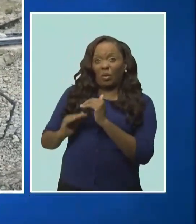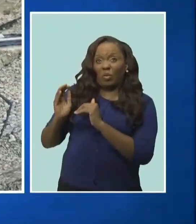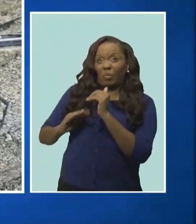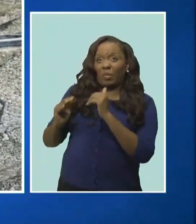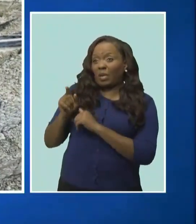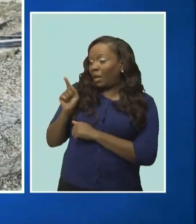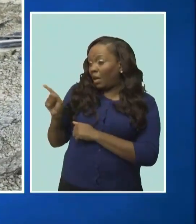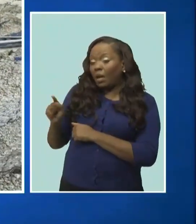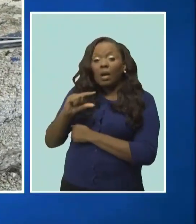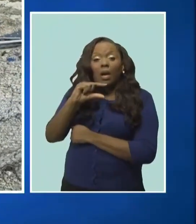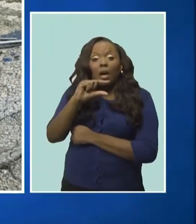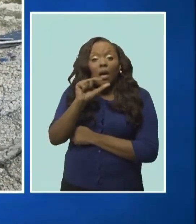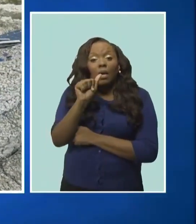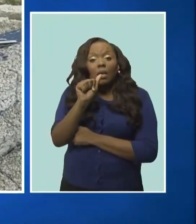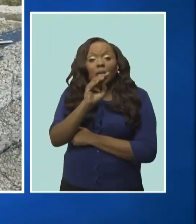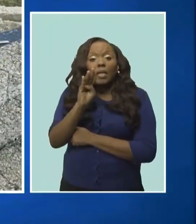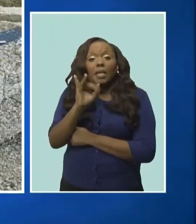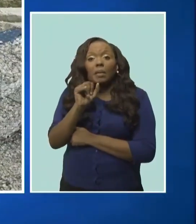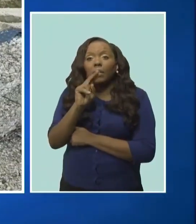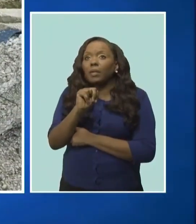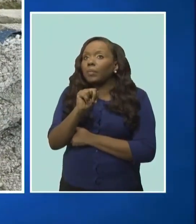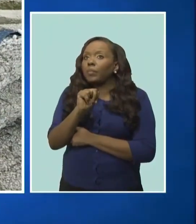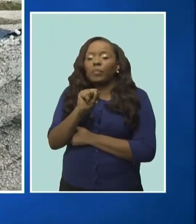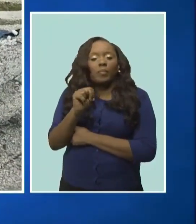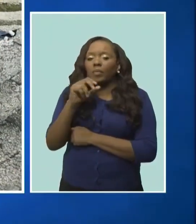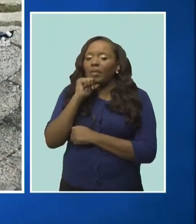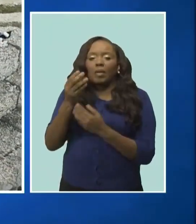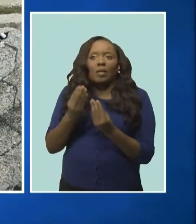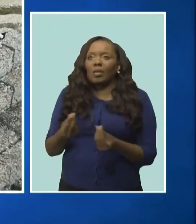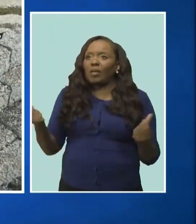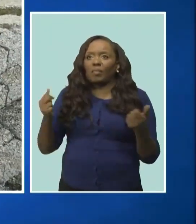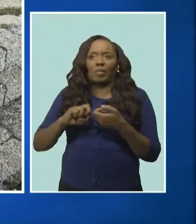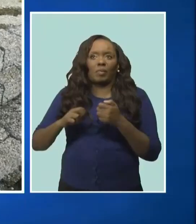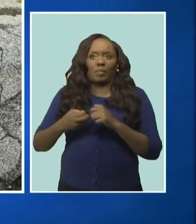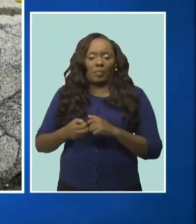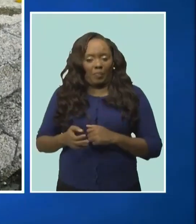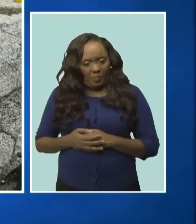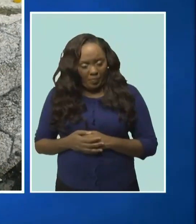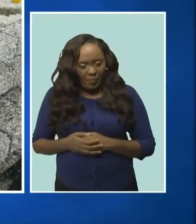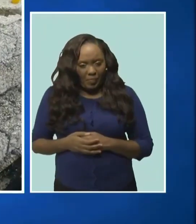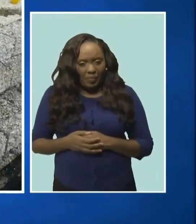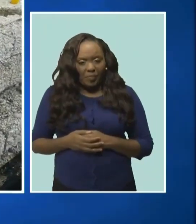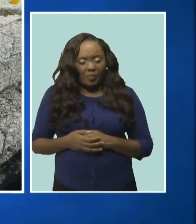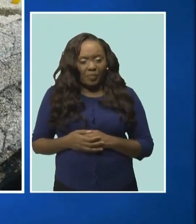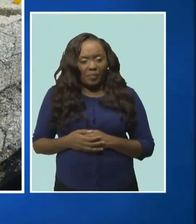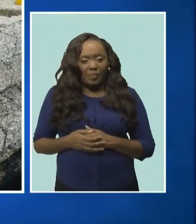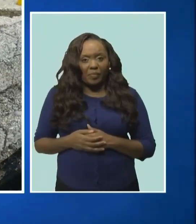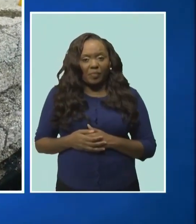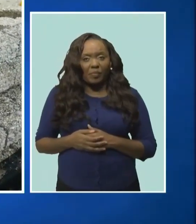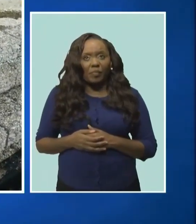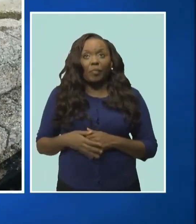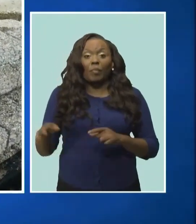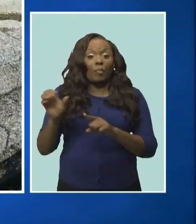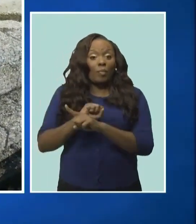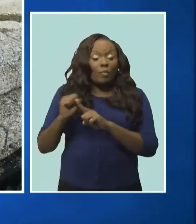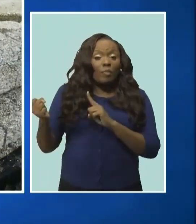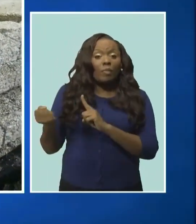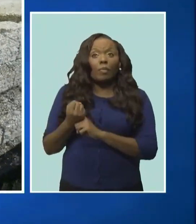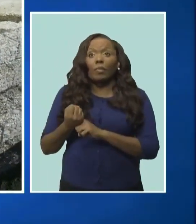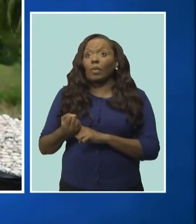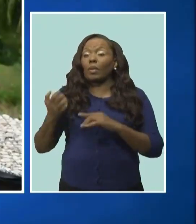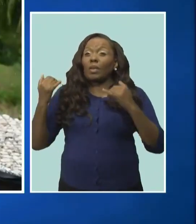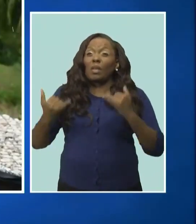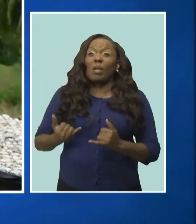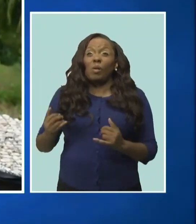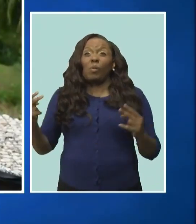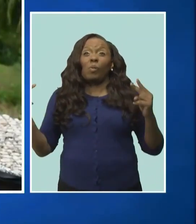road used by commuters has failed to solve the problem. Moreover, they say the situation has been made